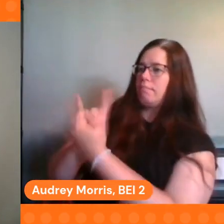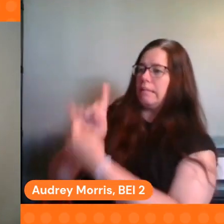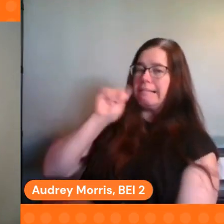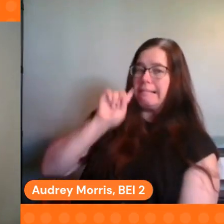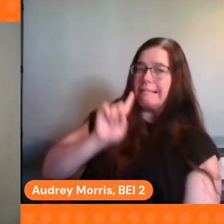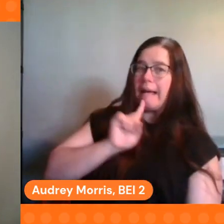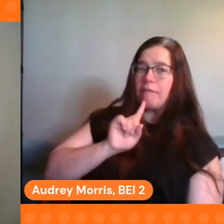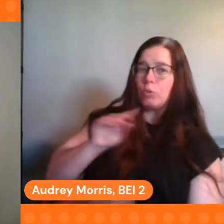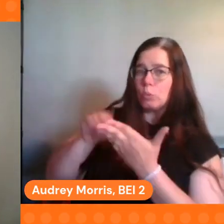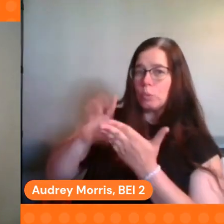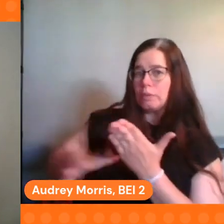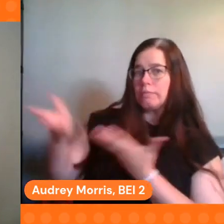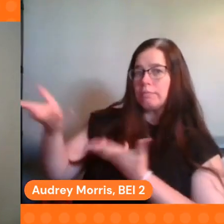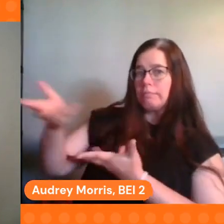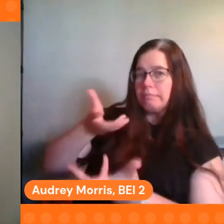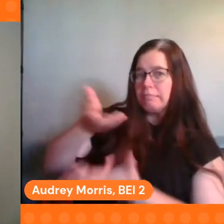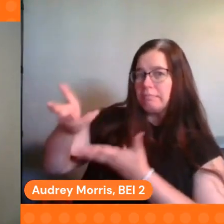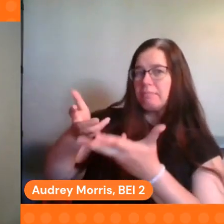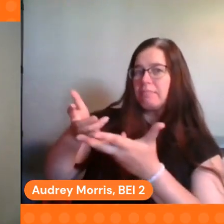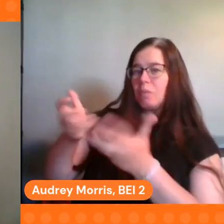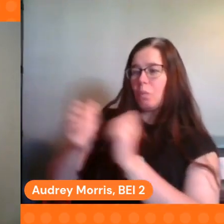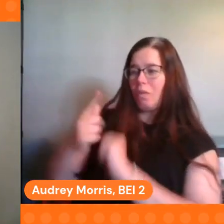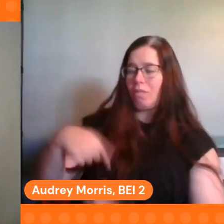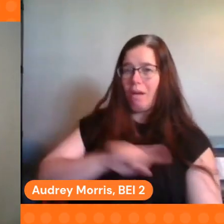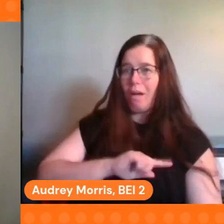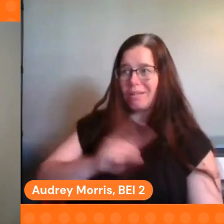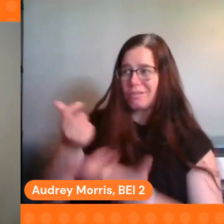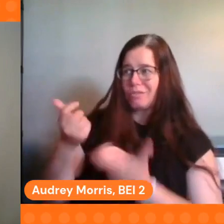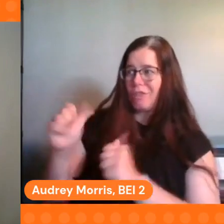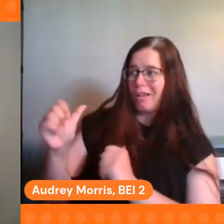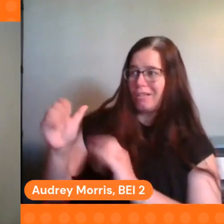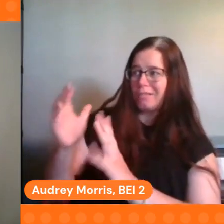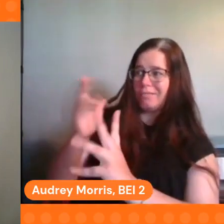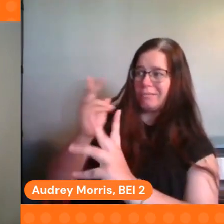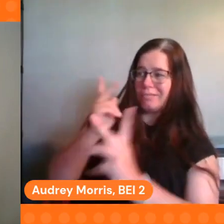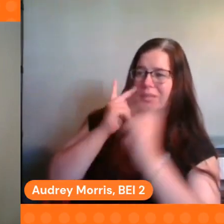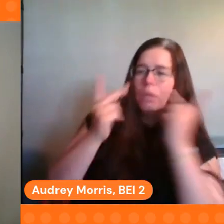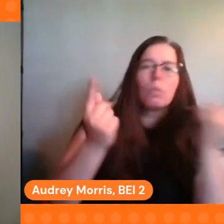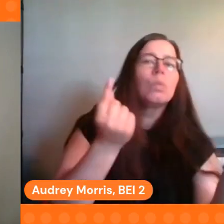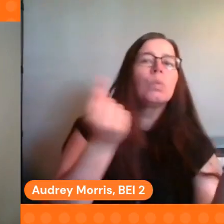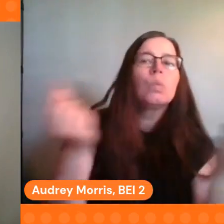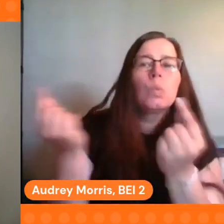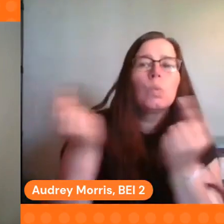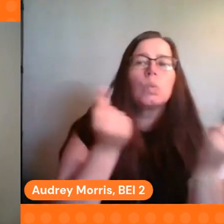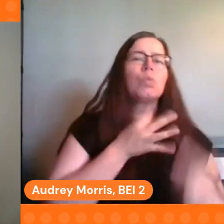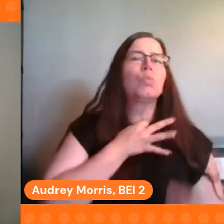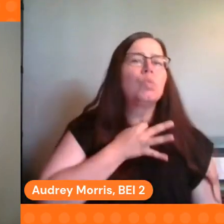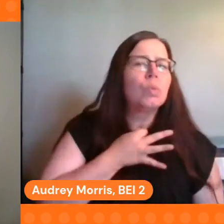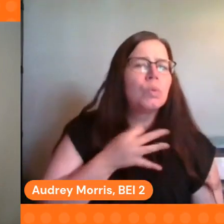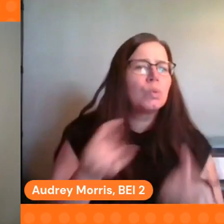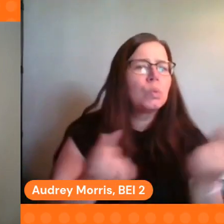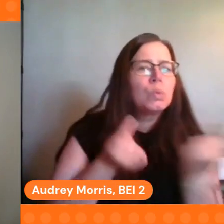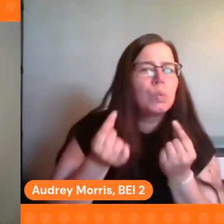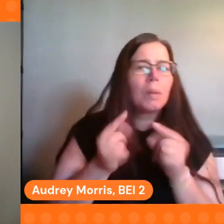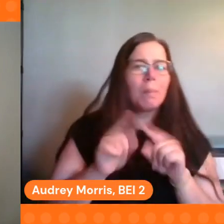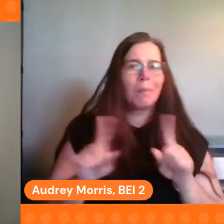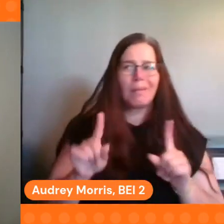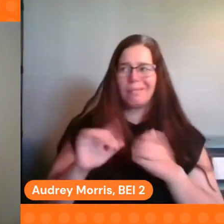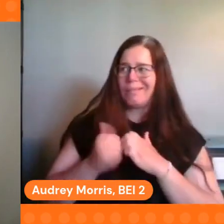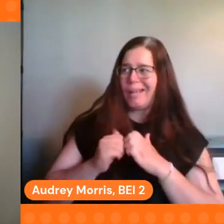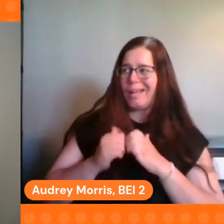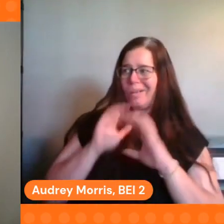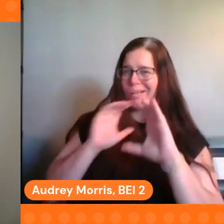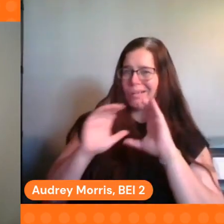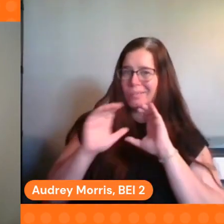to communicate with us or trying to actually see what we're doing. They're very curious on what we're doing, but we have no way to